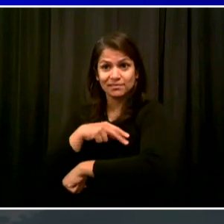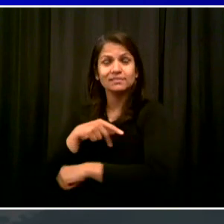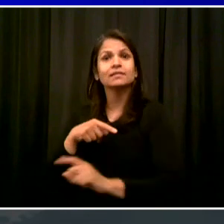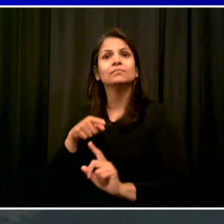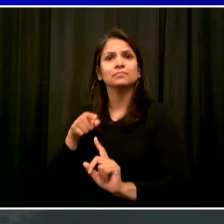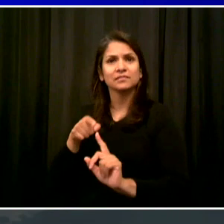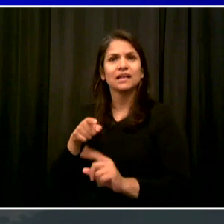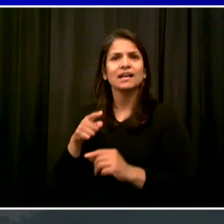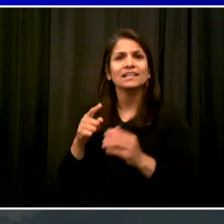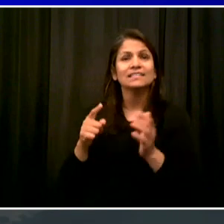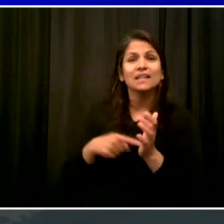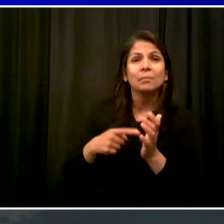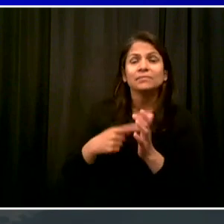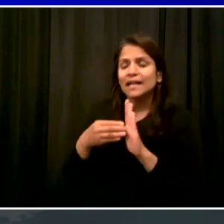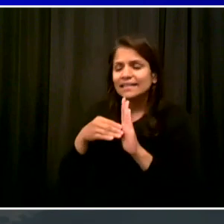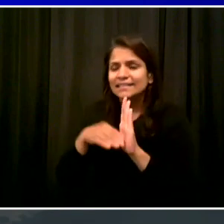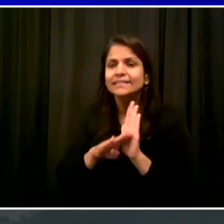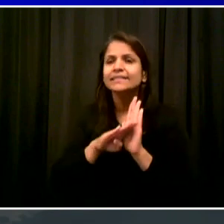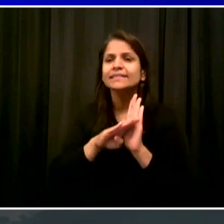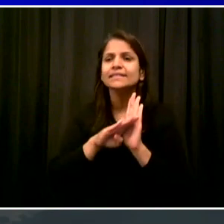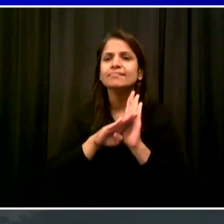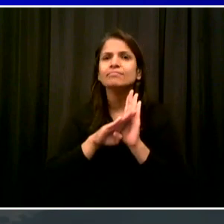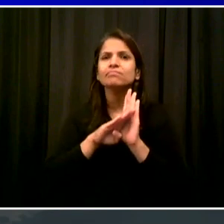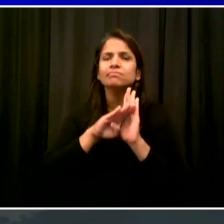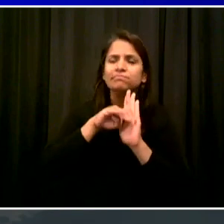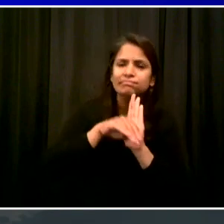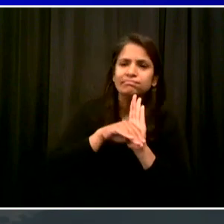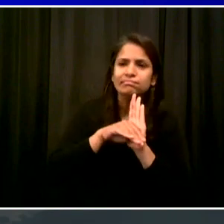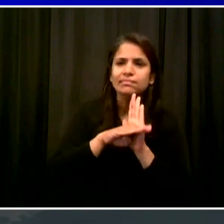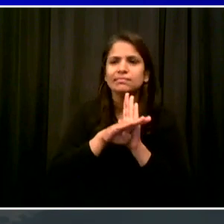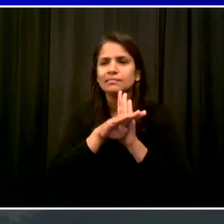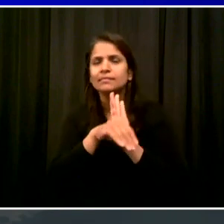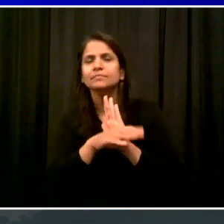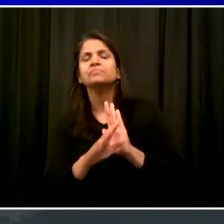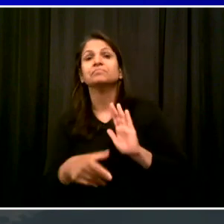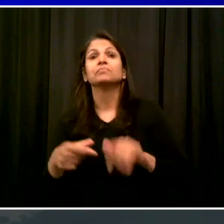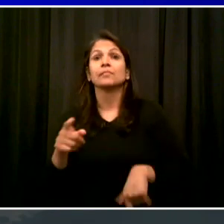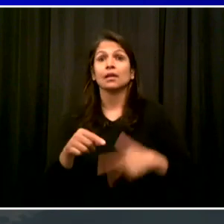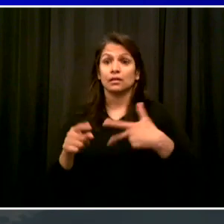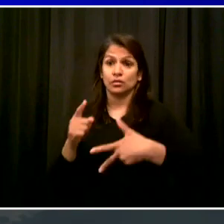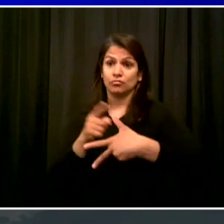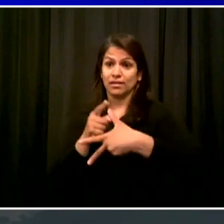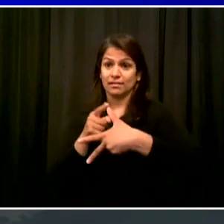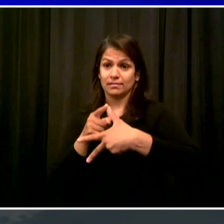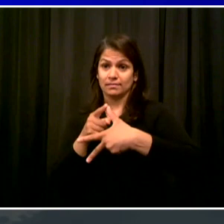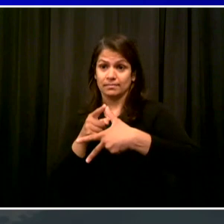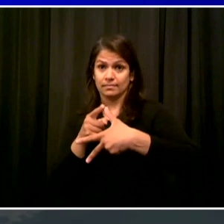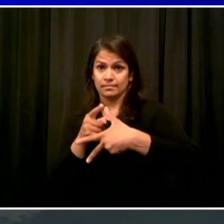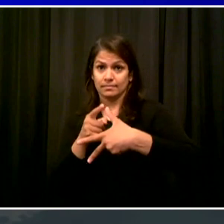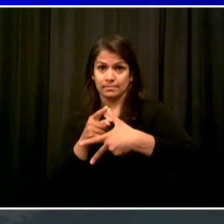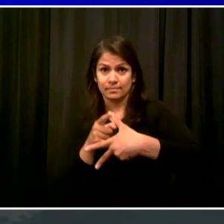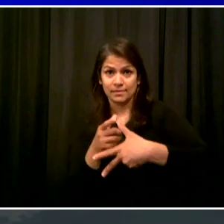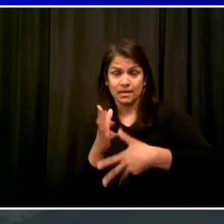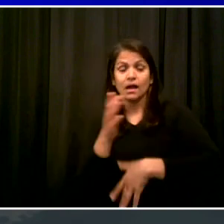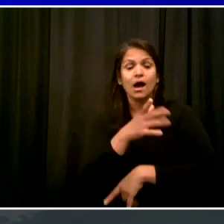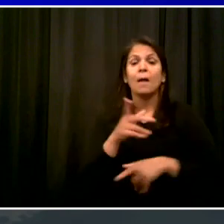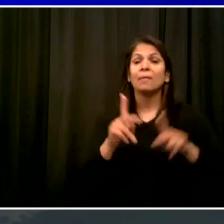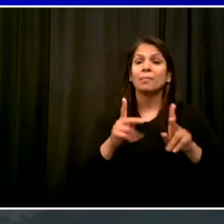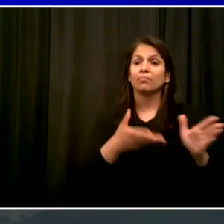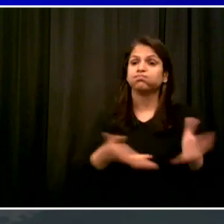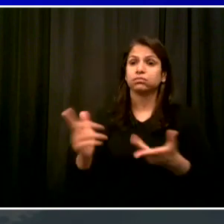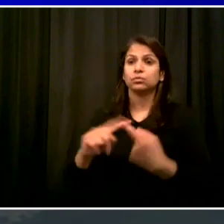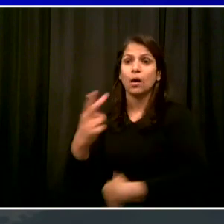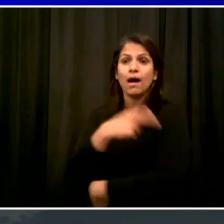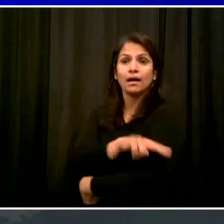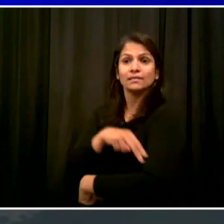trend. So indicator number 1, daily number of people admitted to hospitals for suspected COVID-19. That was only 48 yesterday.